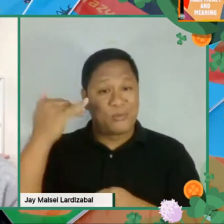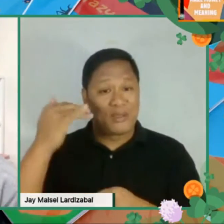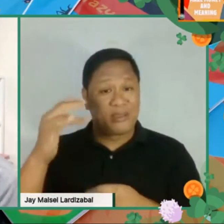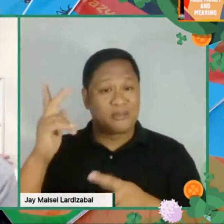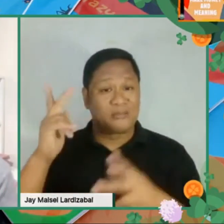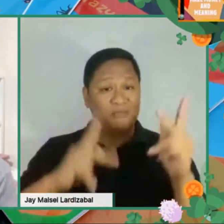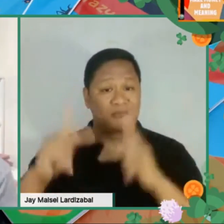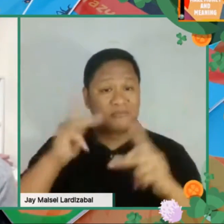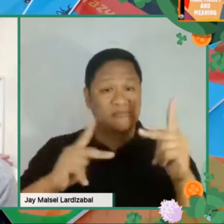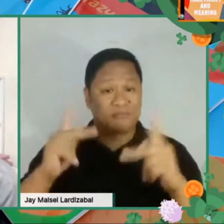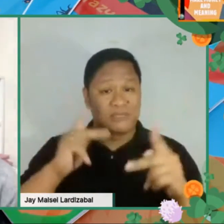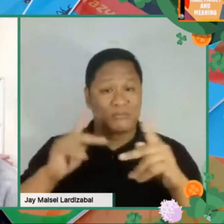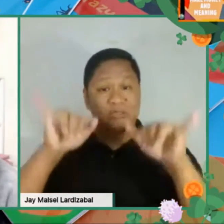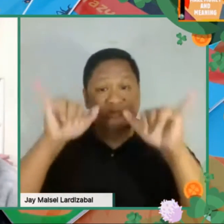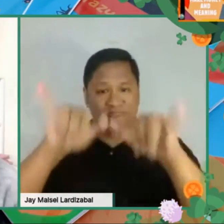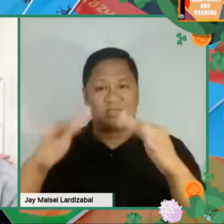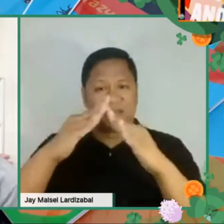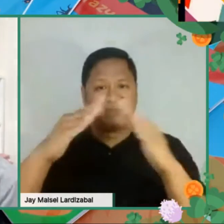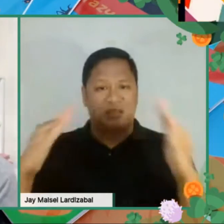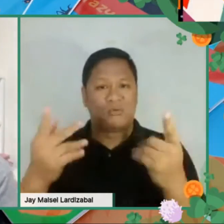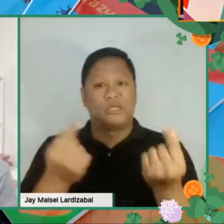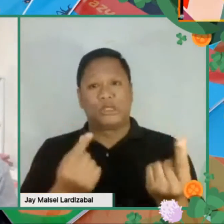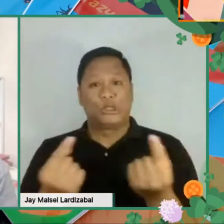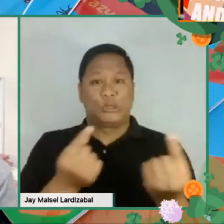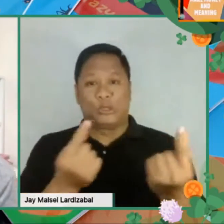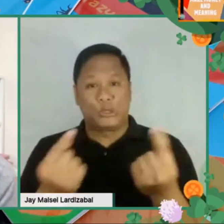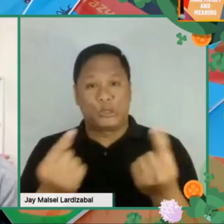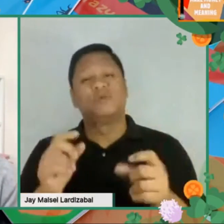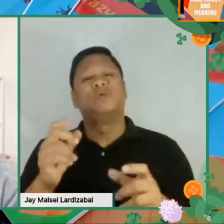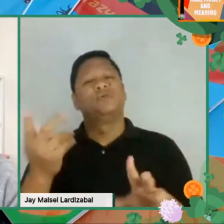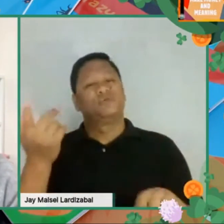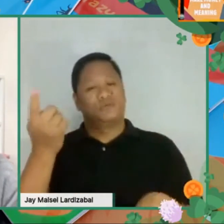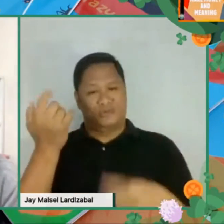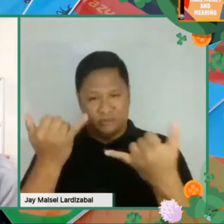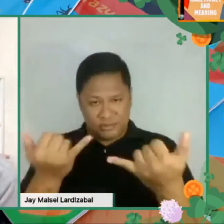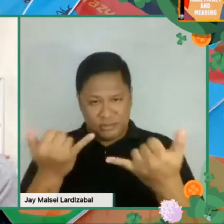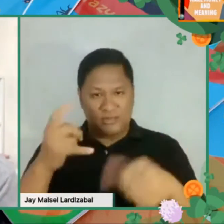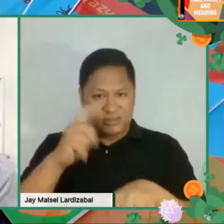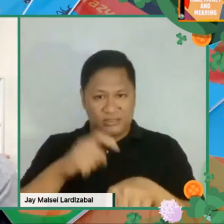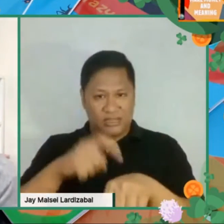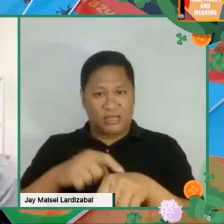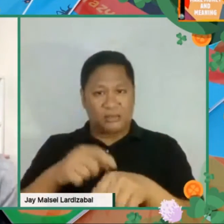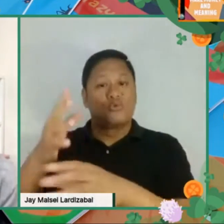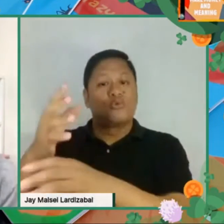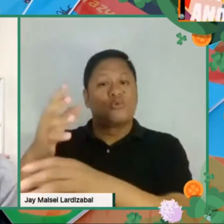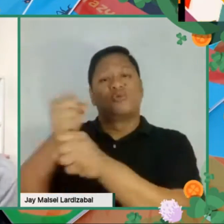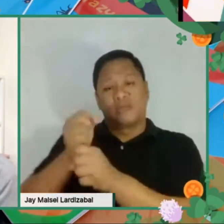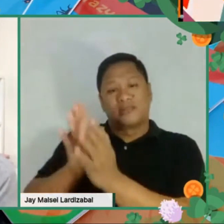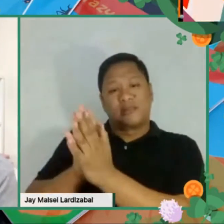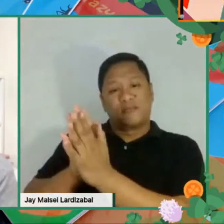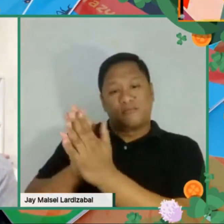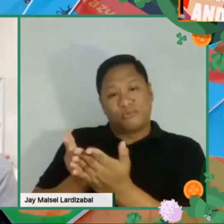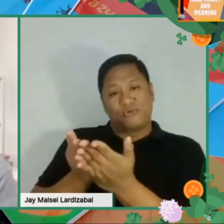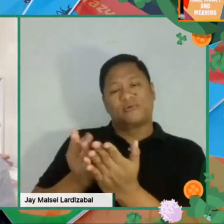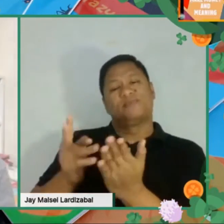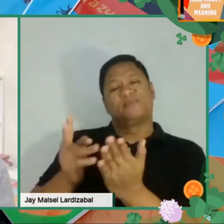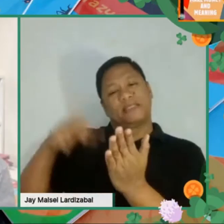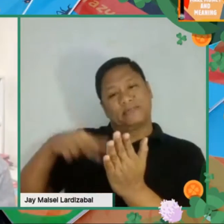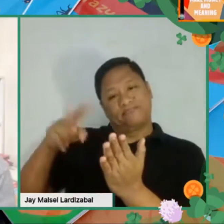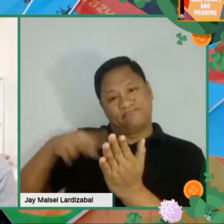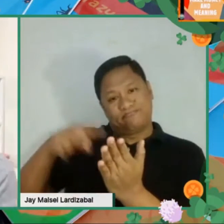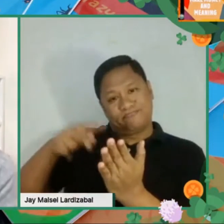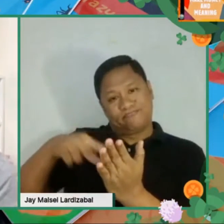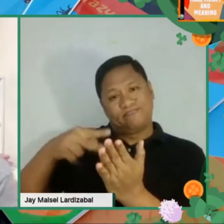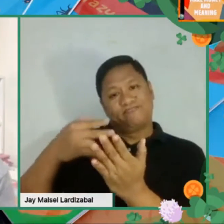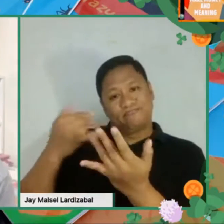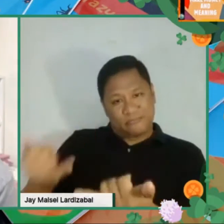up at home, 'di ba? Wala silang magawa. So it's time to pick up that book that you've been meaning to read and read it. 'Di